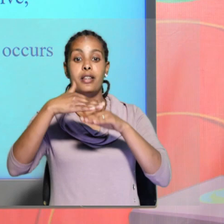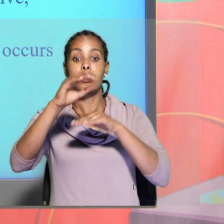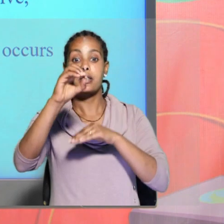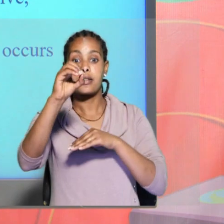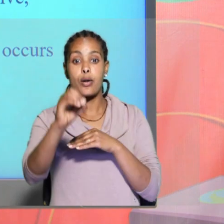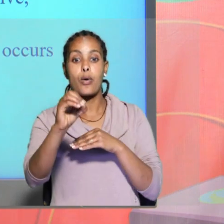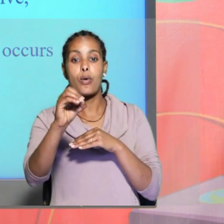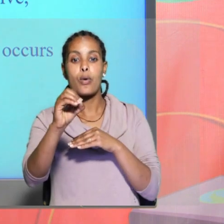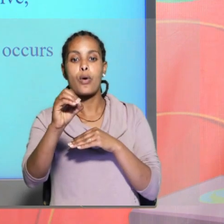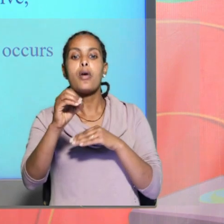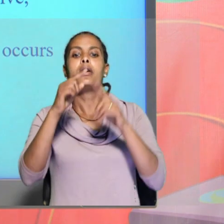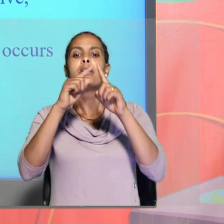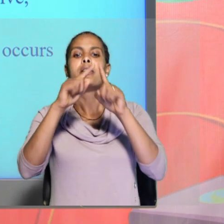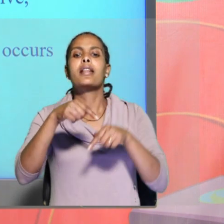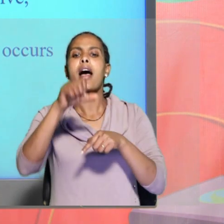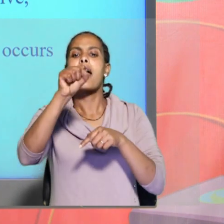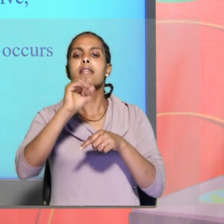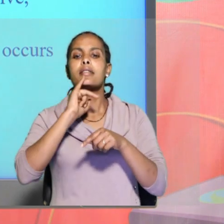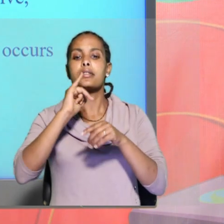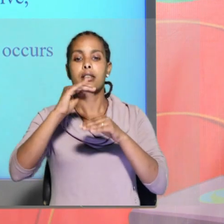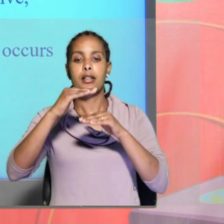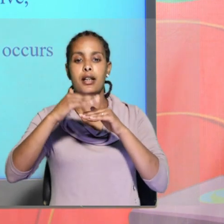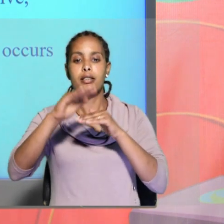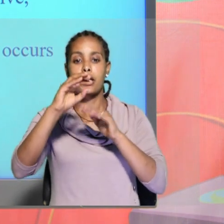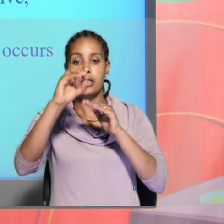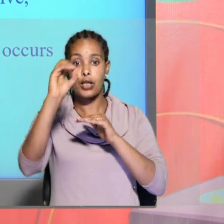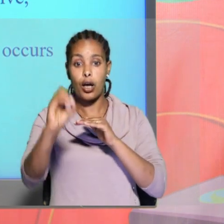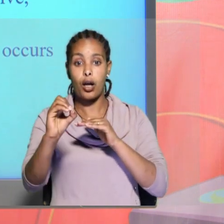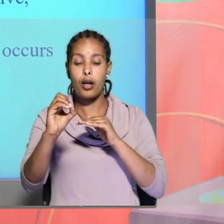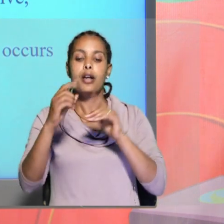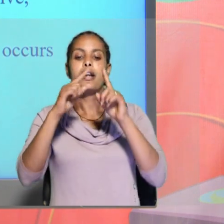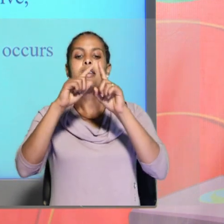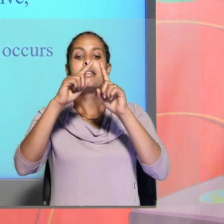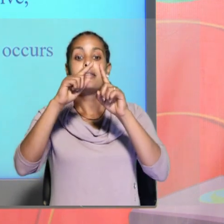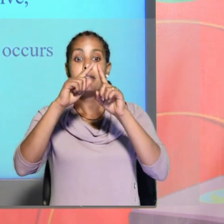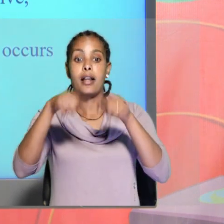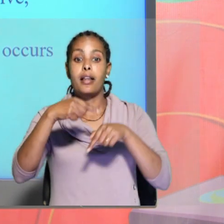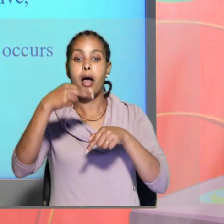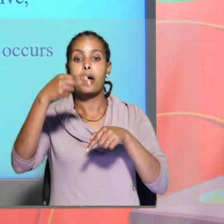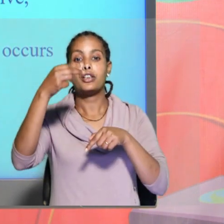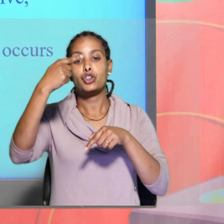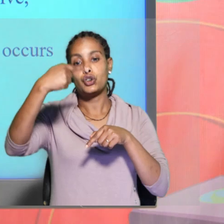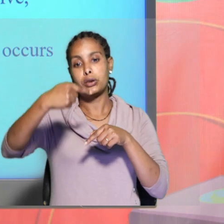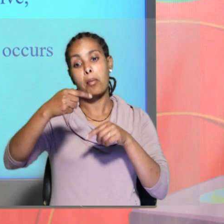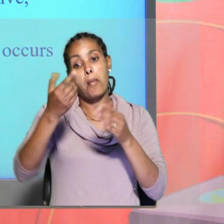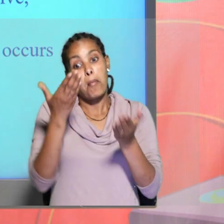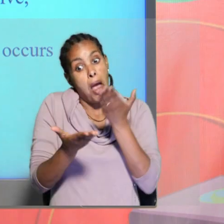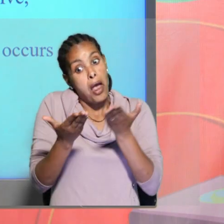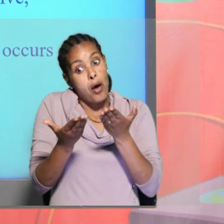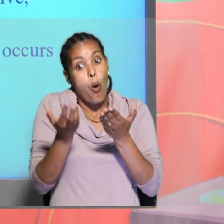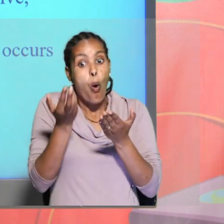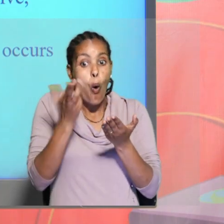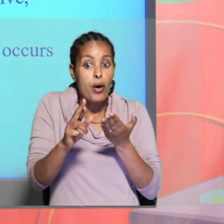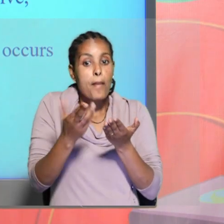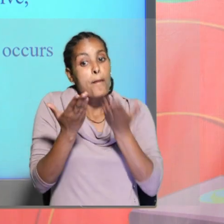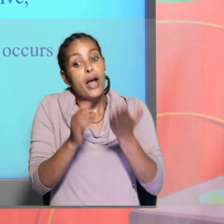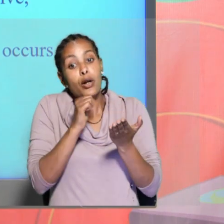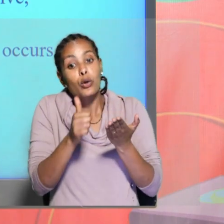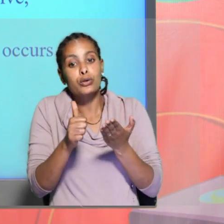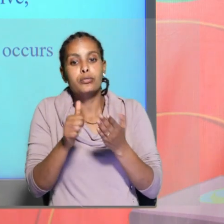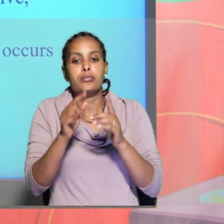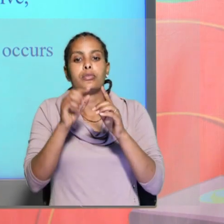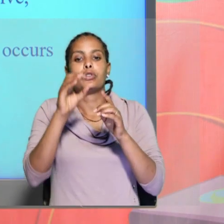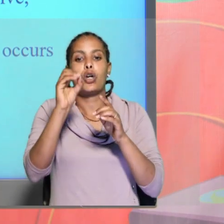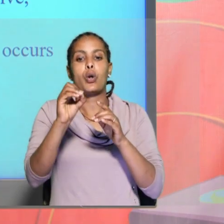0 and delta S greater than 0, delta G may or may not be negative, but only if delta H is less than